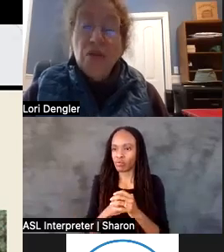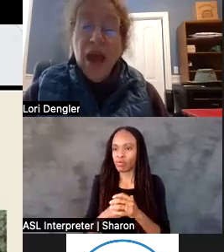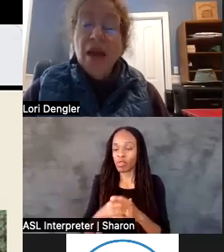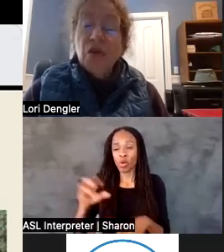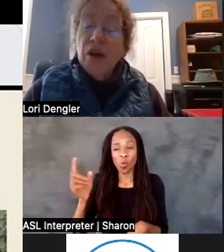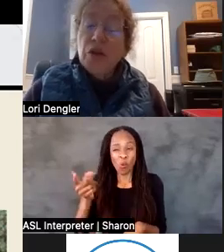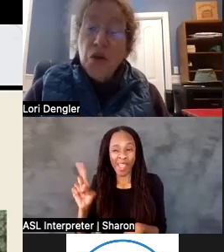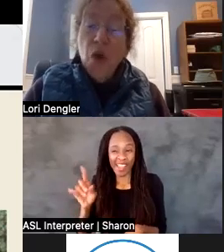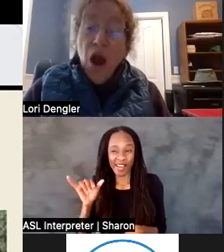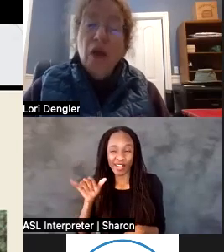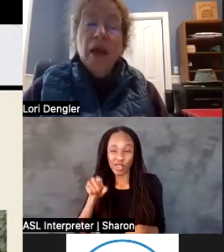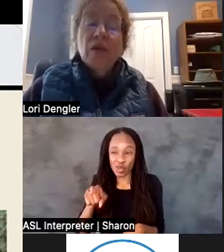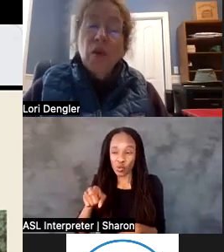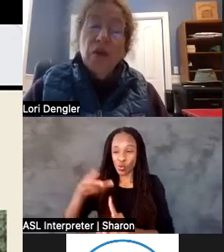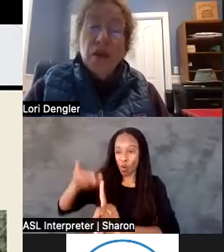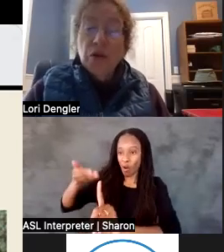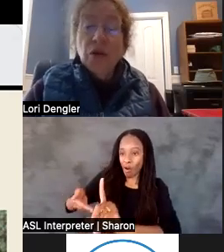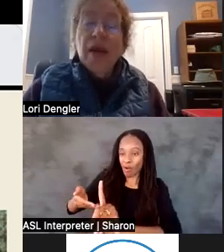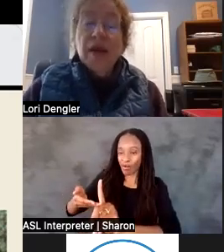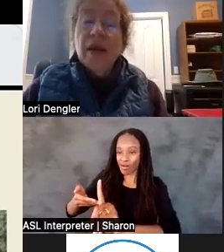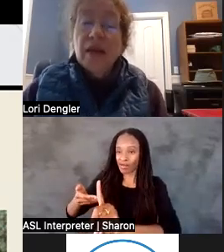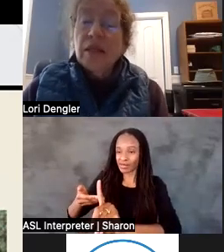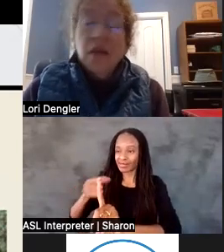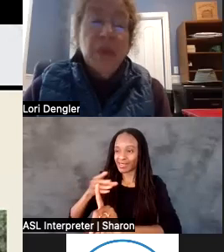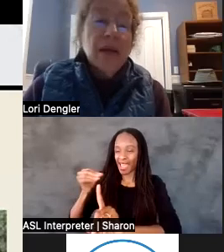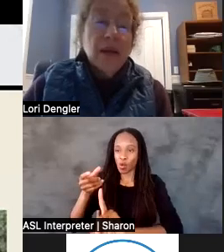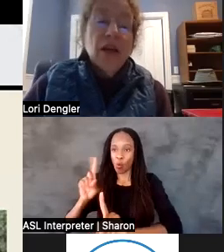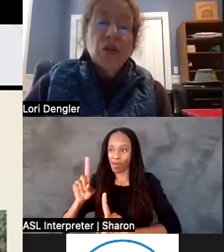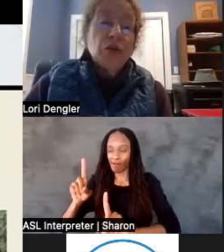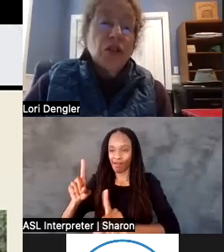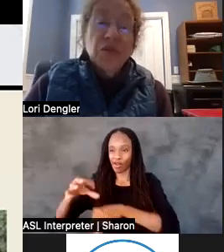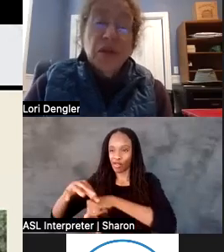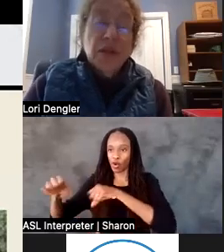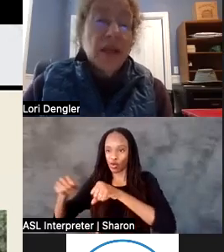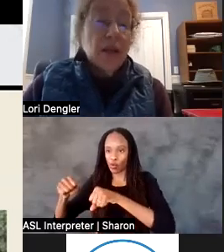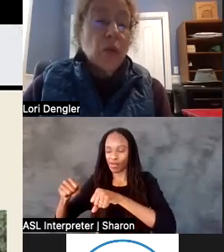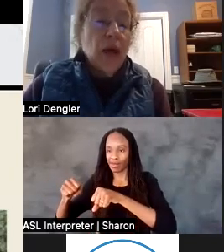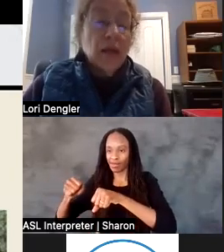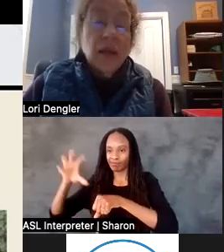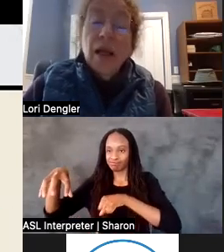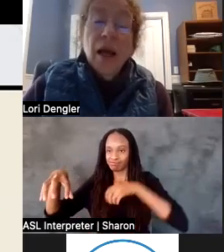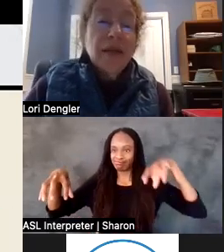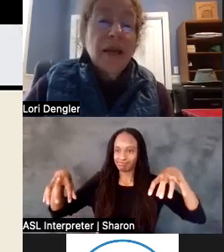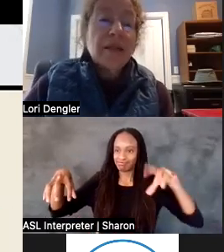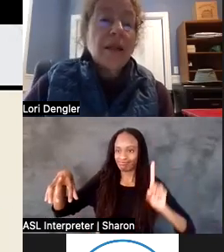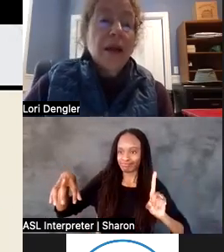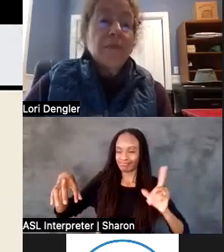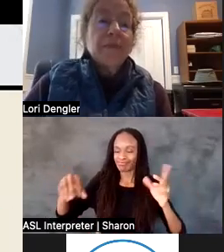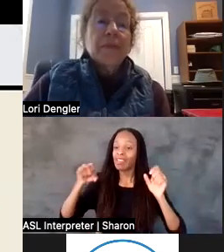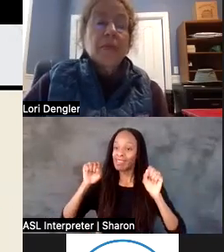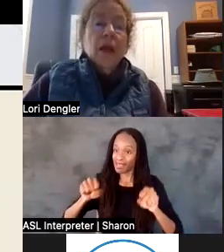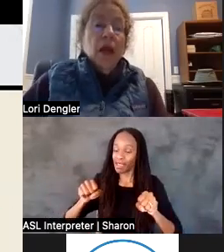where you are and where the earthquake is can make a huge difference as well. Next